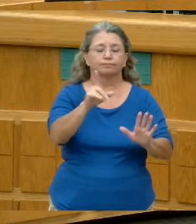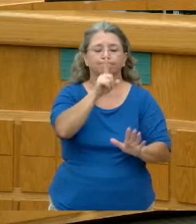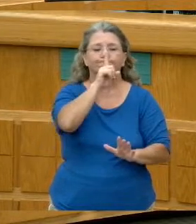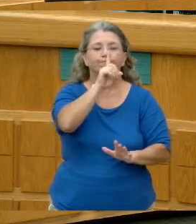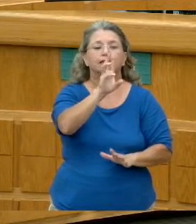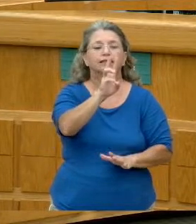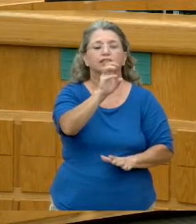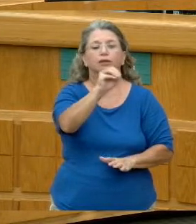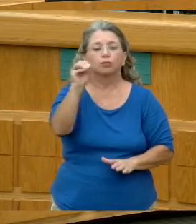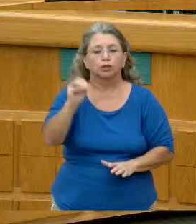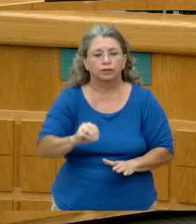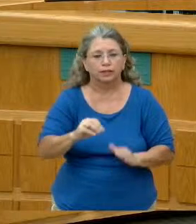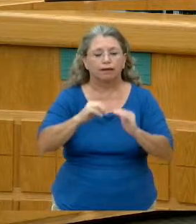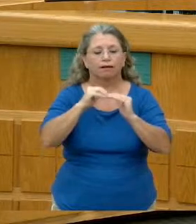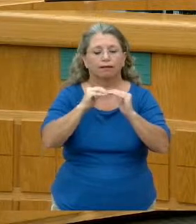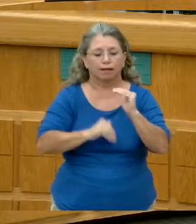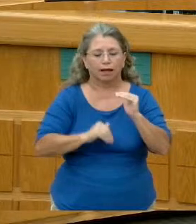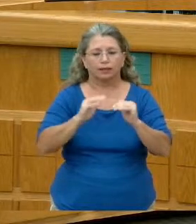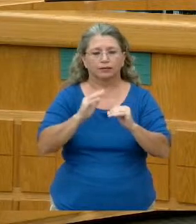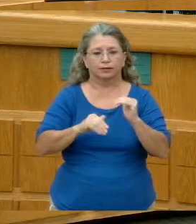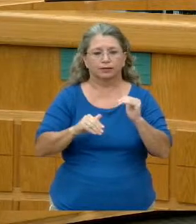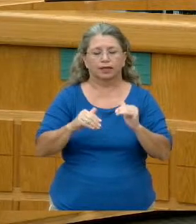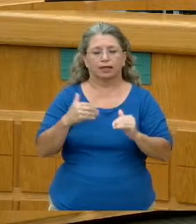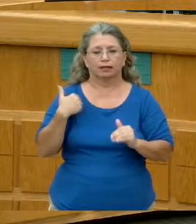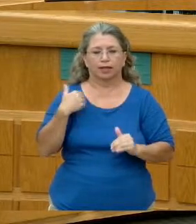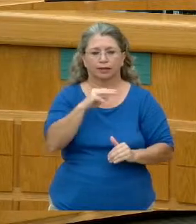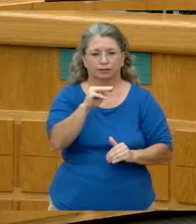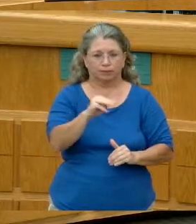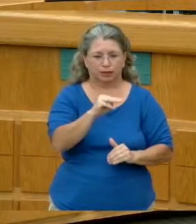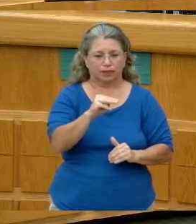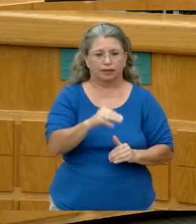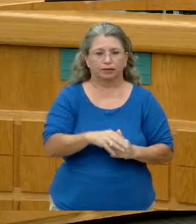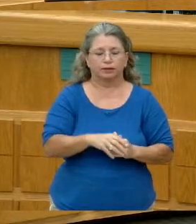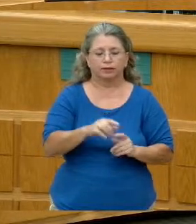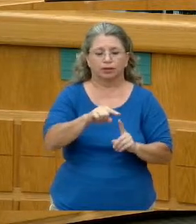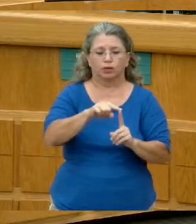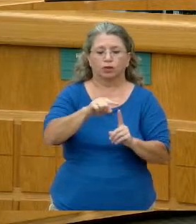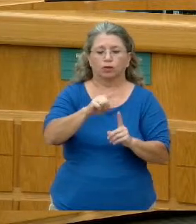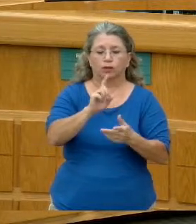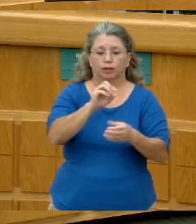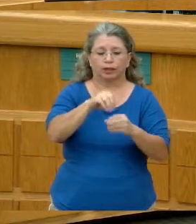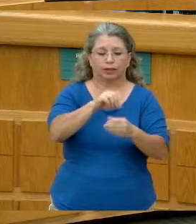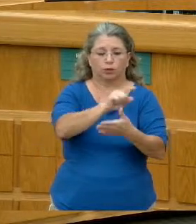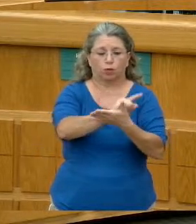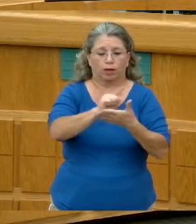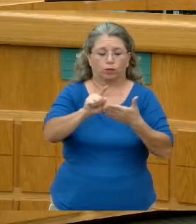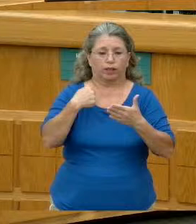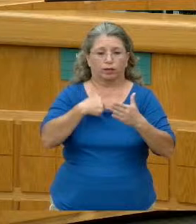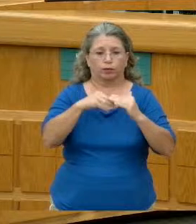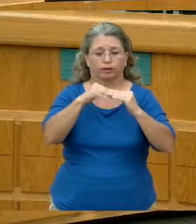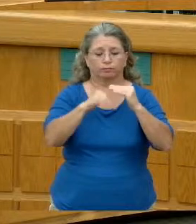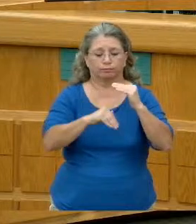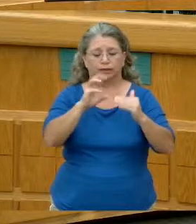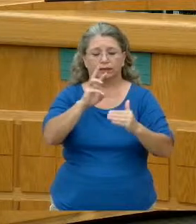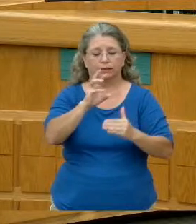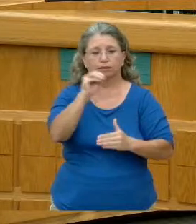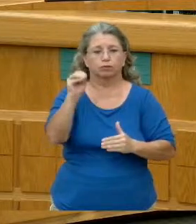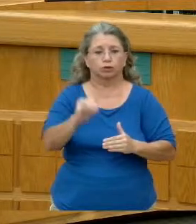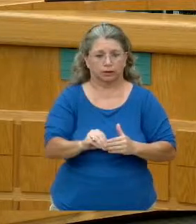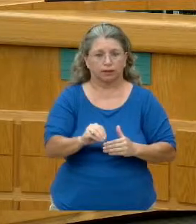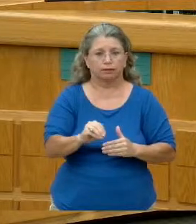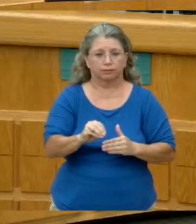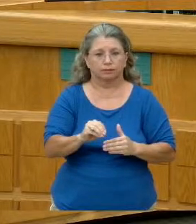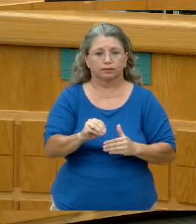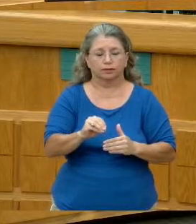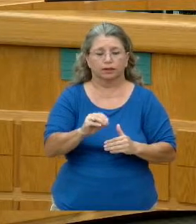sorry, 6% less. So here's this Monday, last Monday. So we're about 6% less